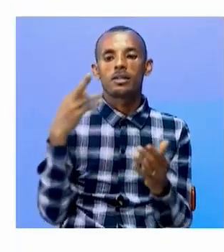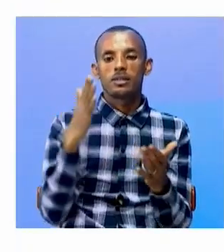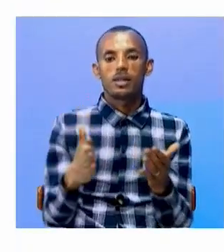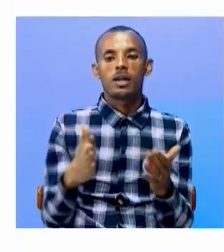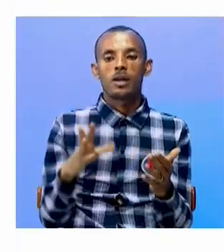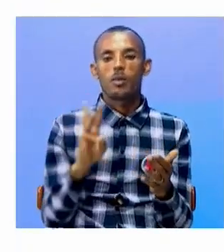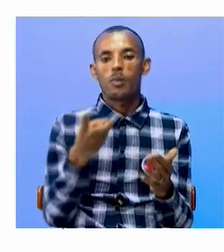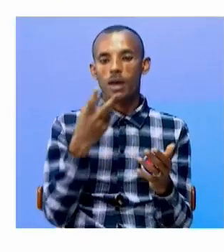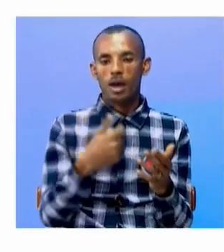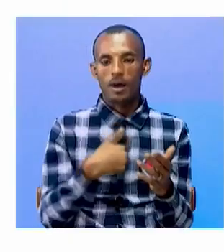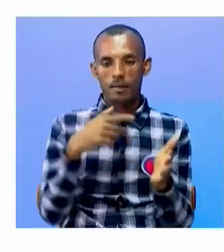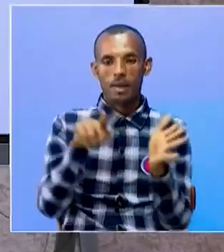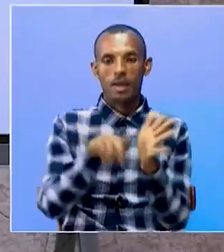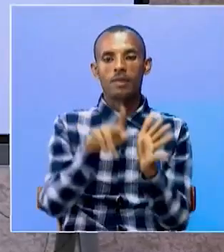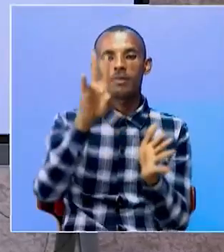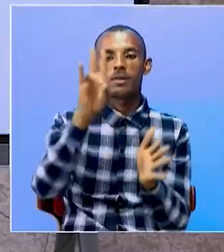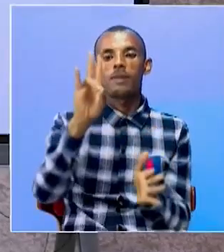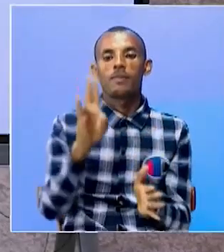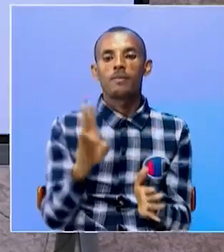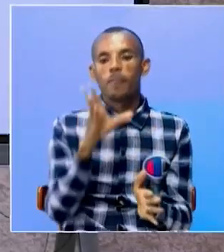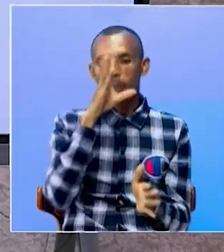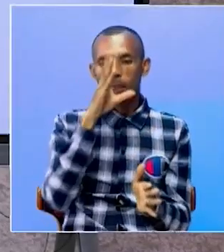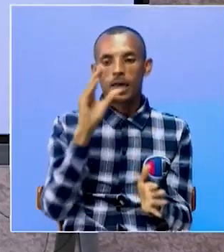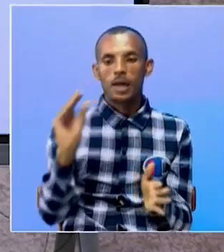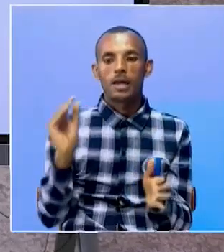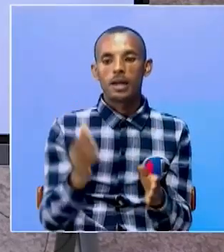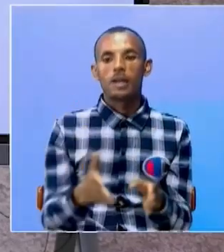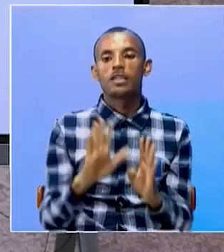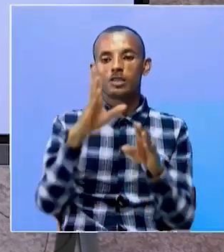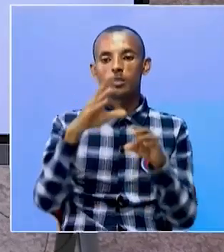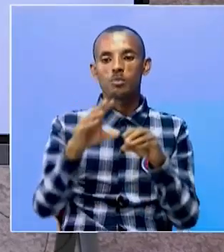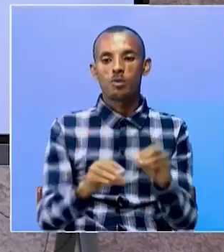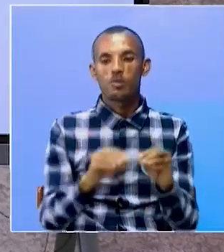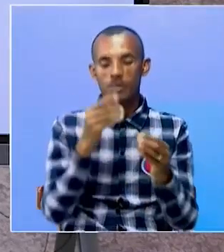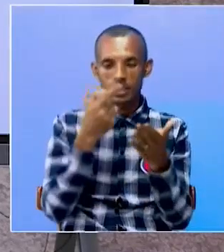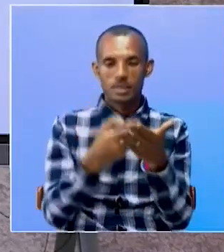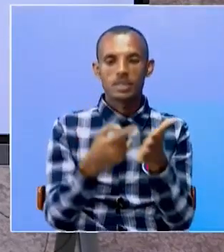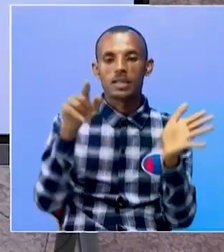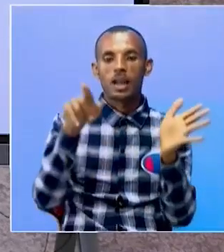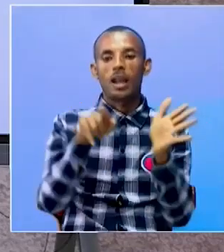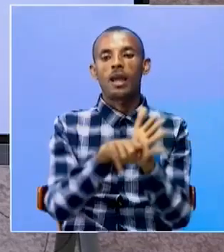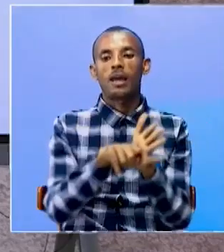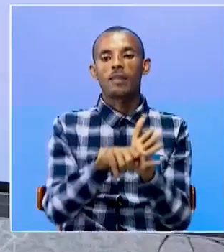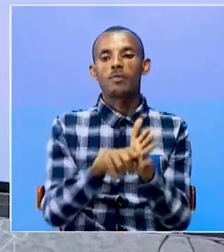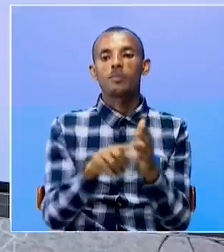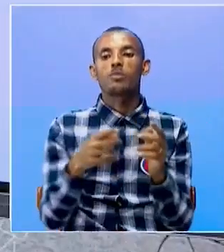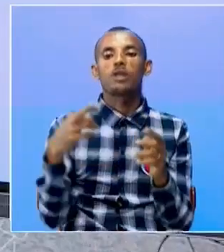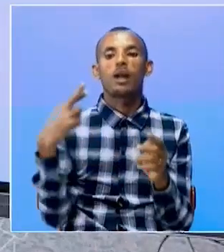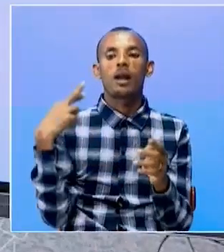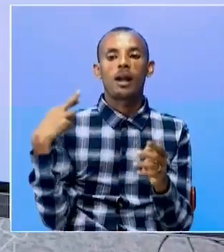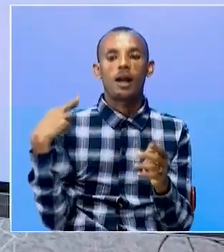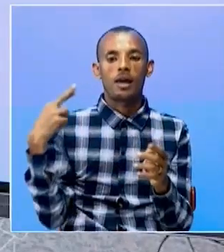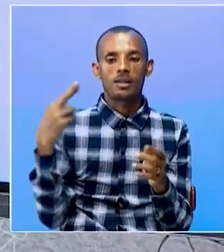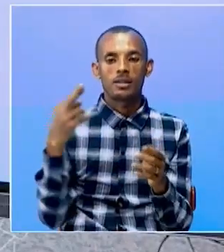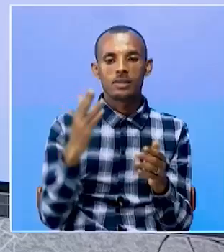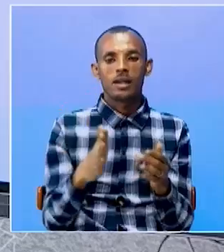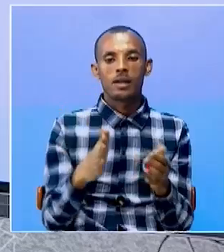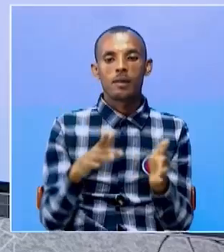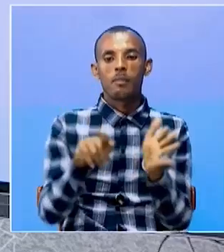-7, put it as it is. And let's move this -1 to the right side. -1